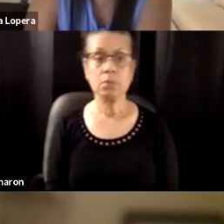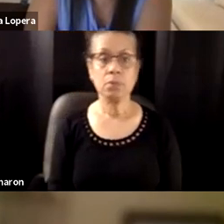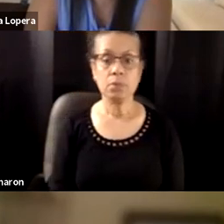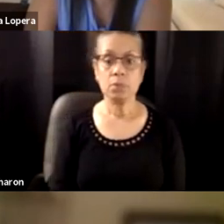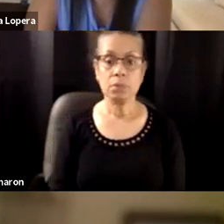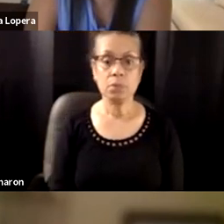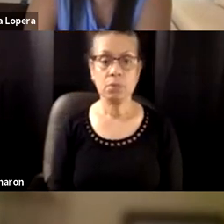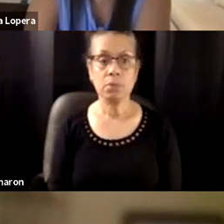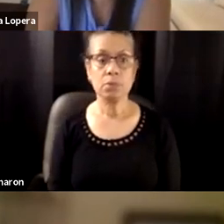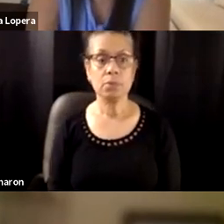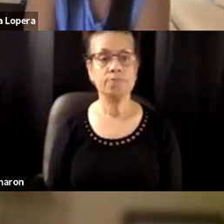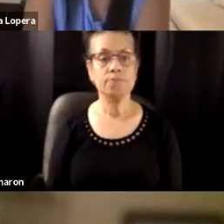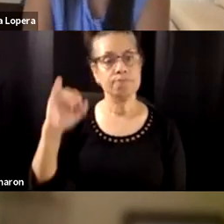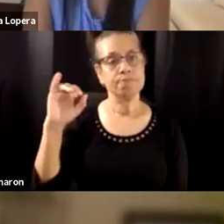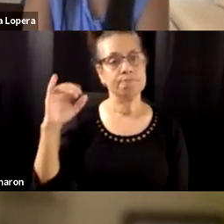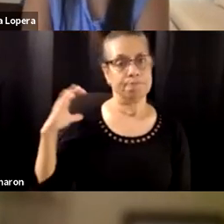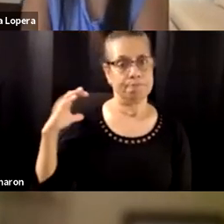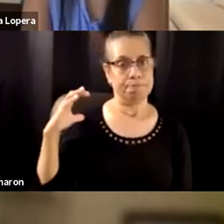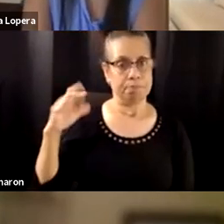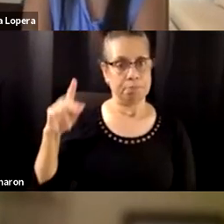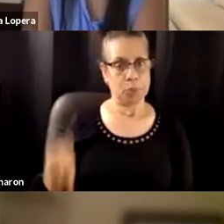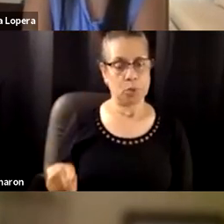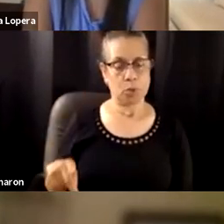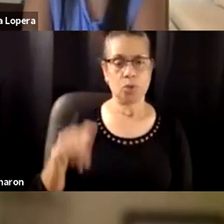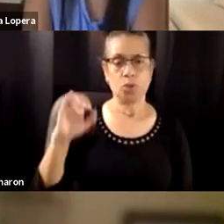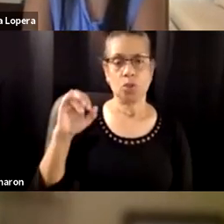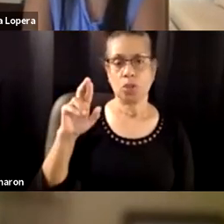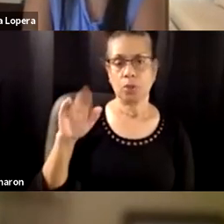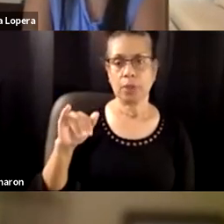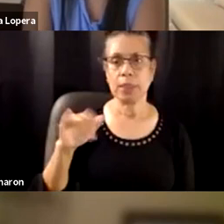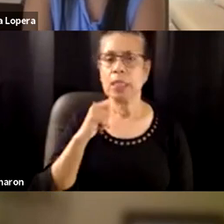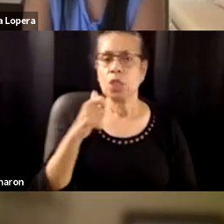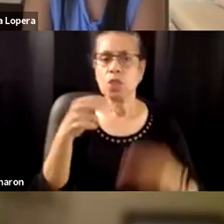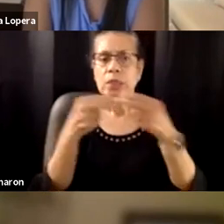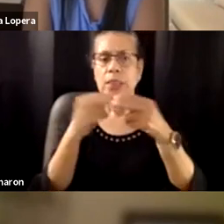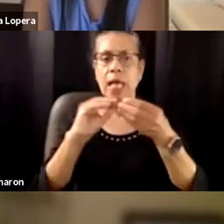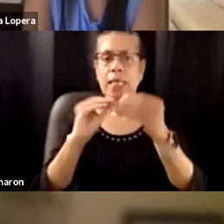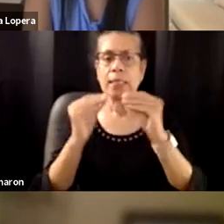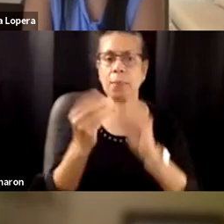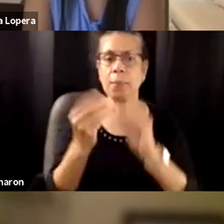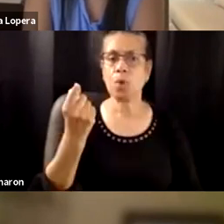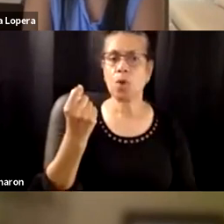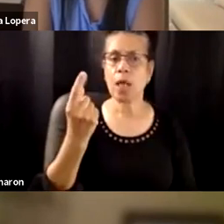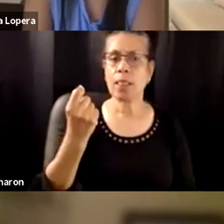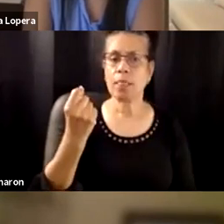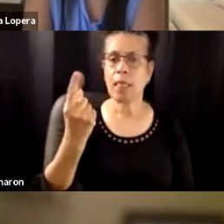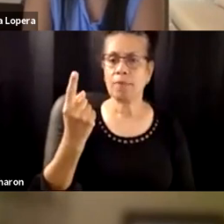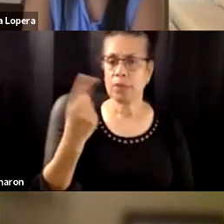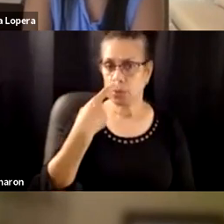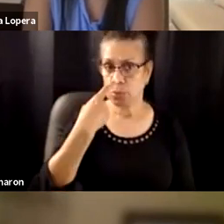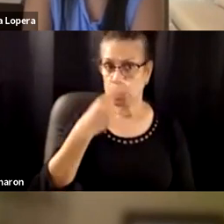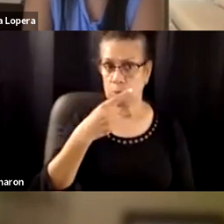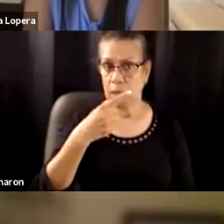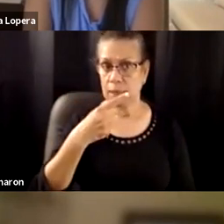i have one question i don't i'm not sure if you can pull up slide number 11 from the presentation that